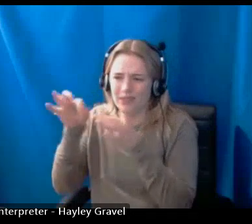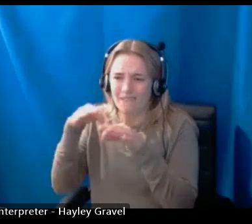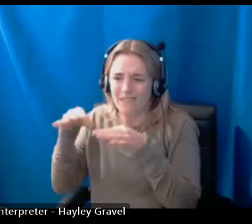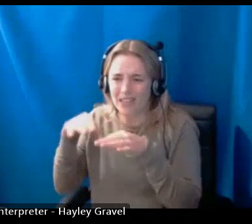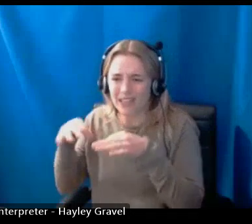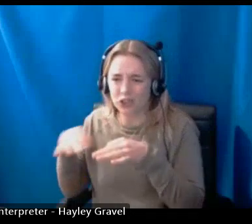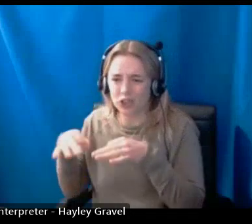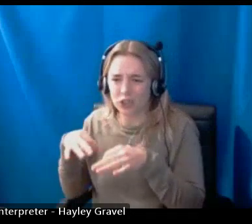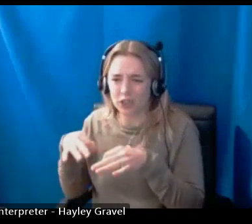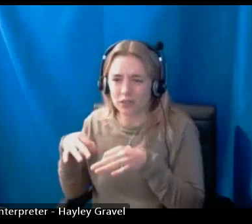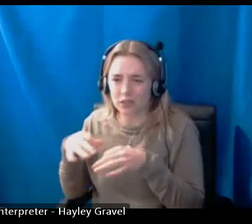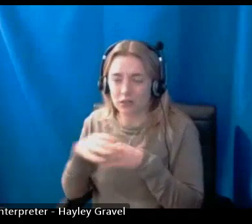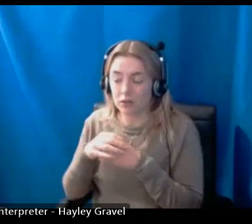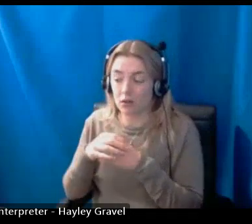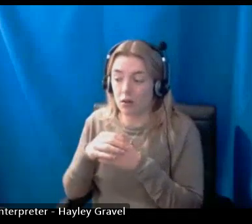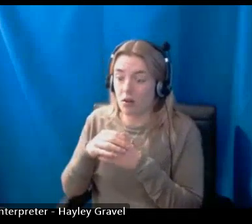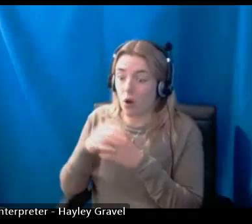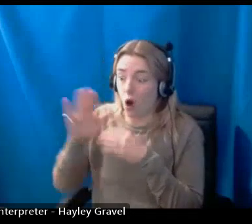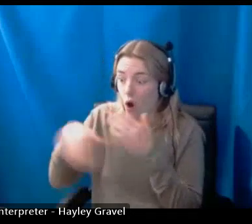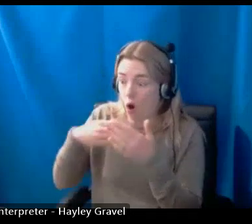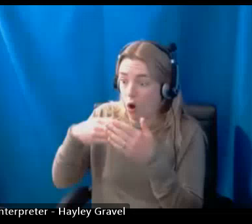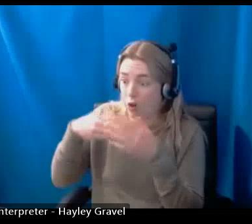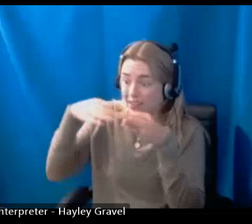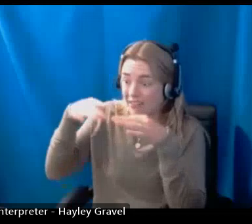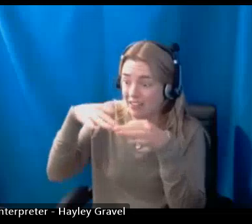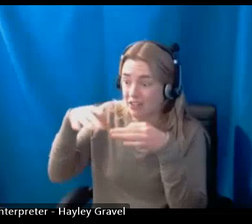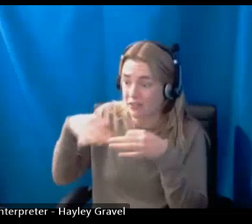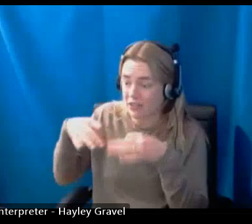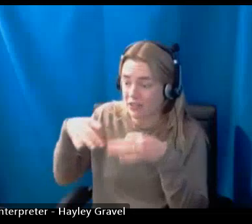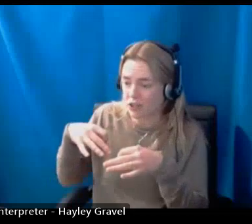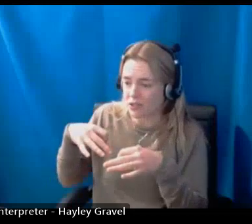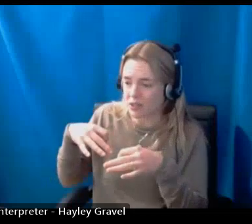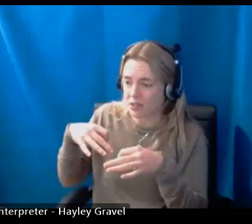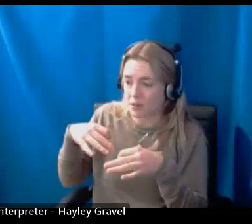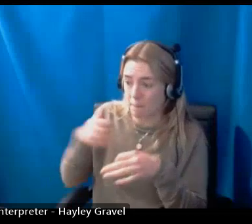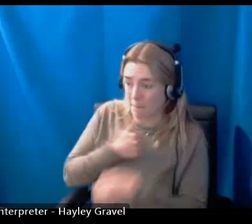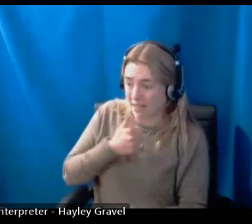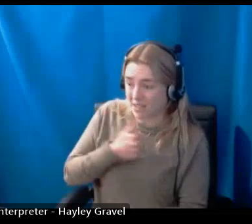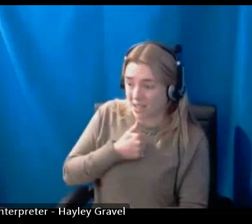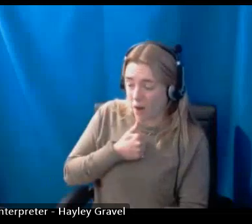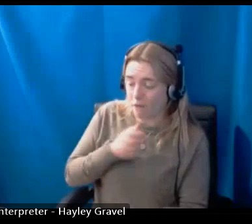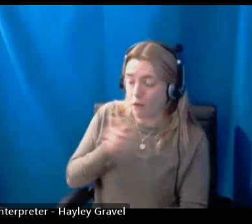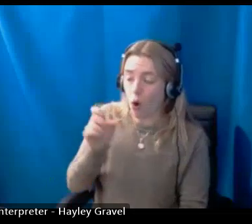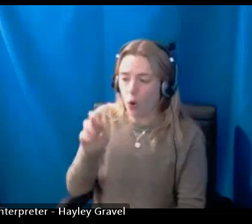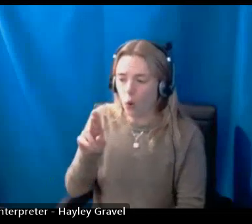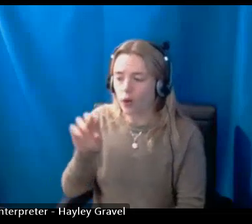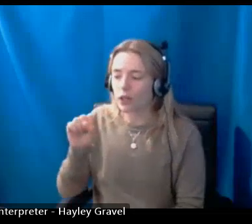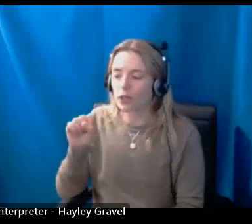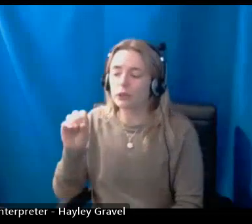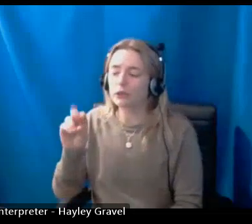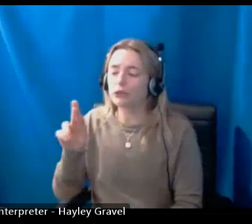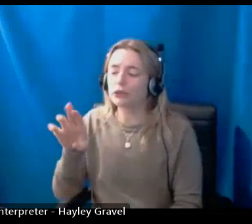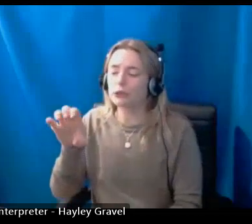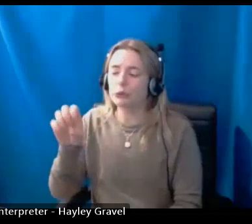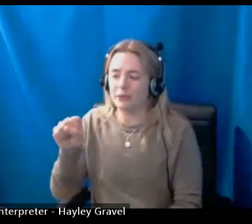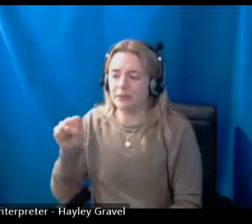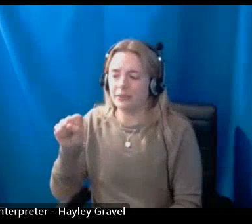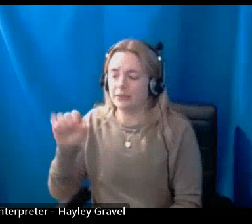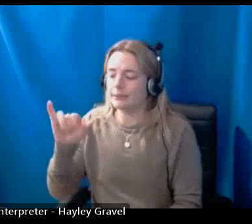depth everything, or can my sources and my lit review and all that be part of what helps